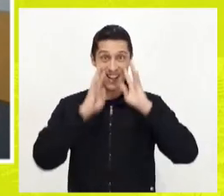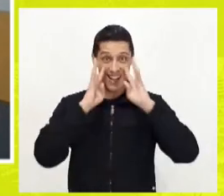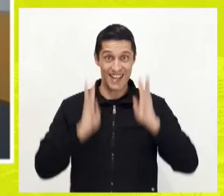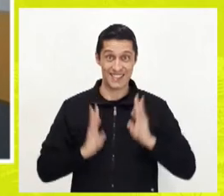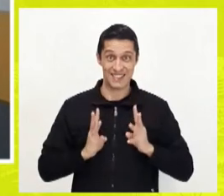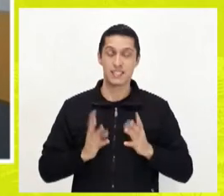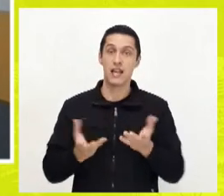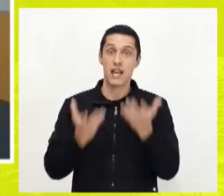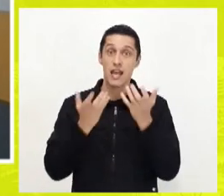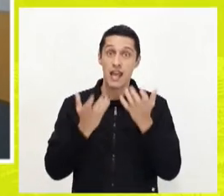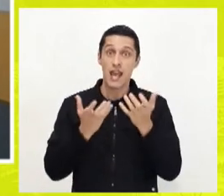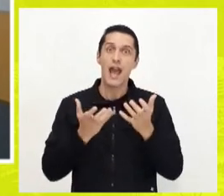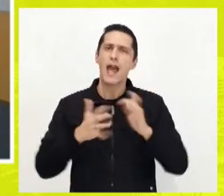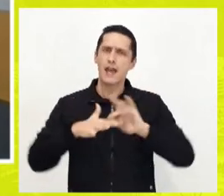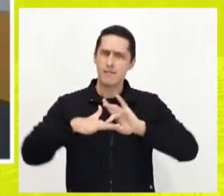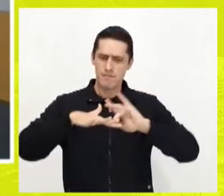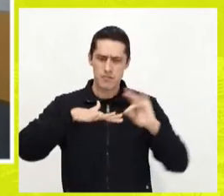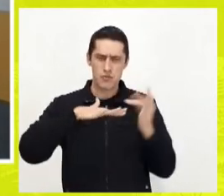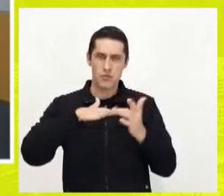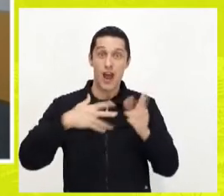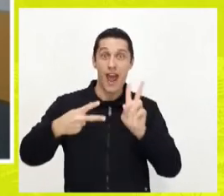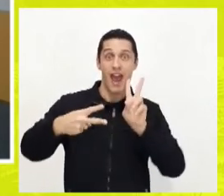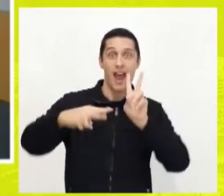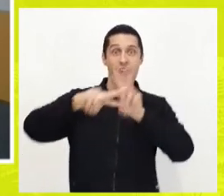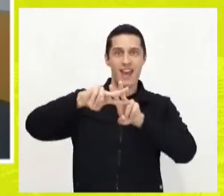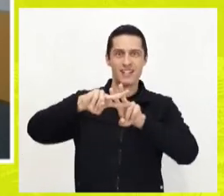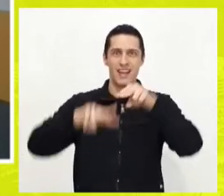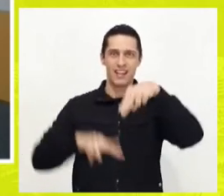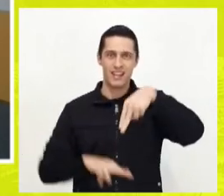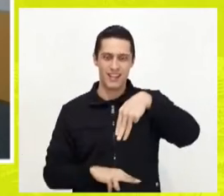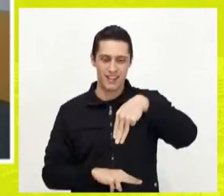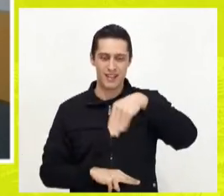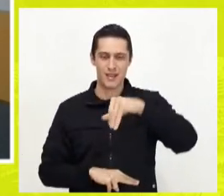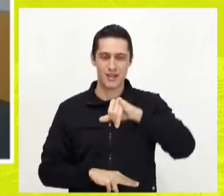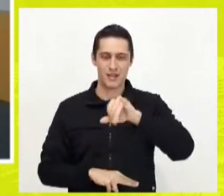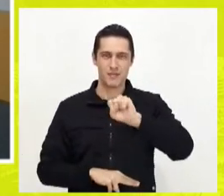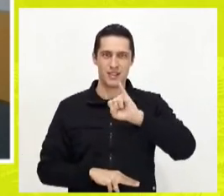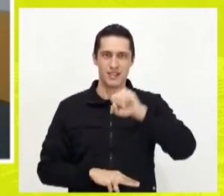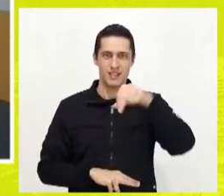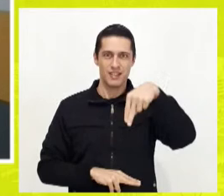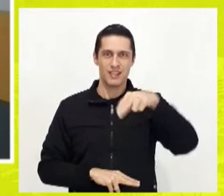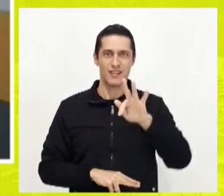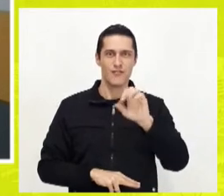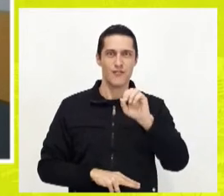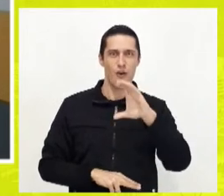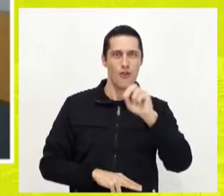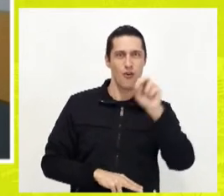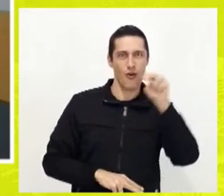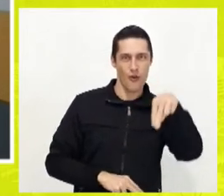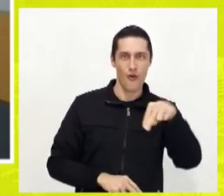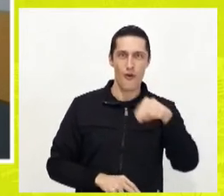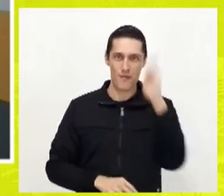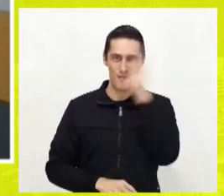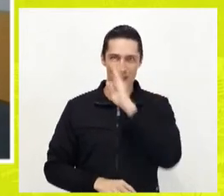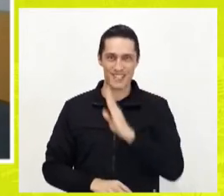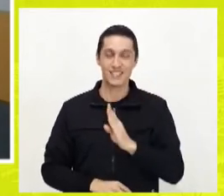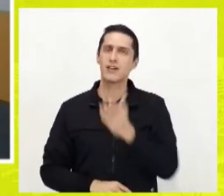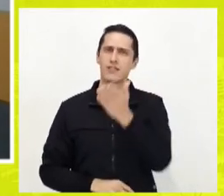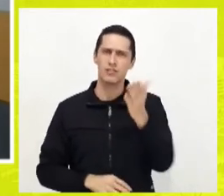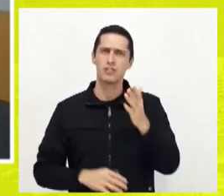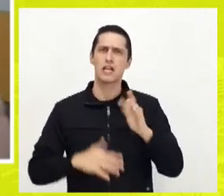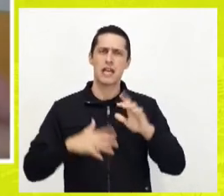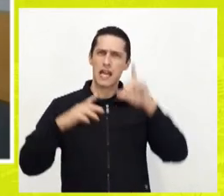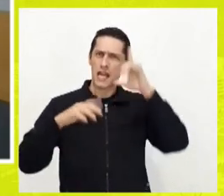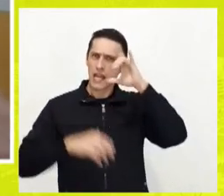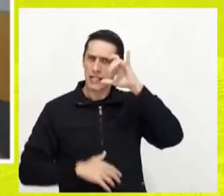people use the hashtag miss infocon brazil on your instagram twitter using all of your